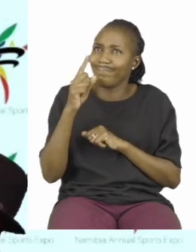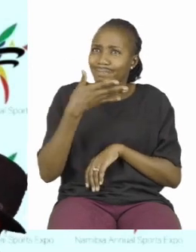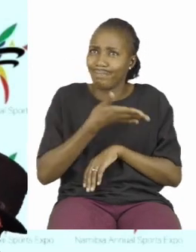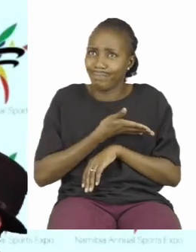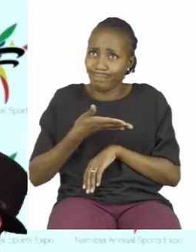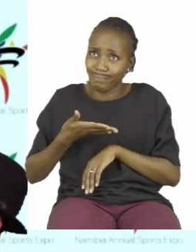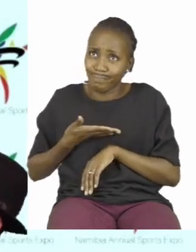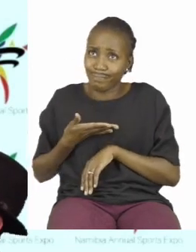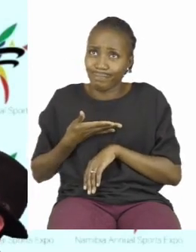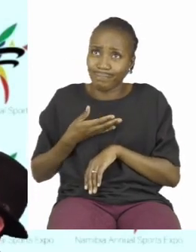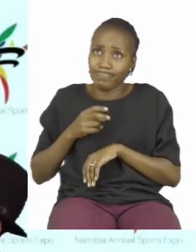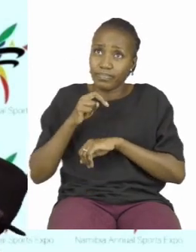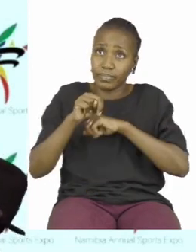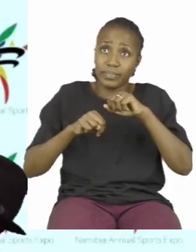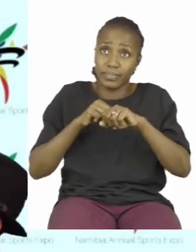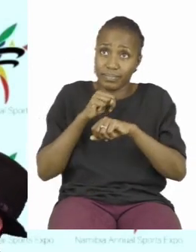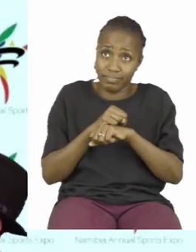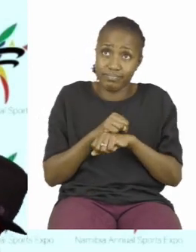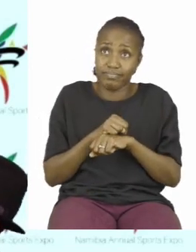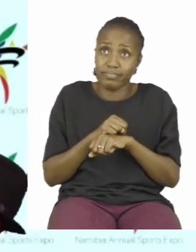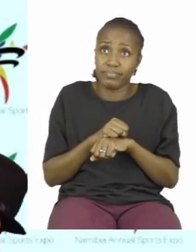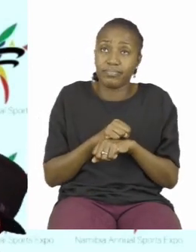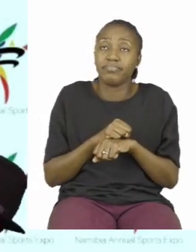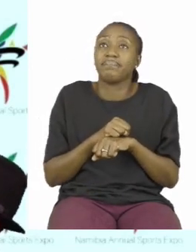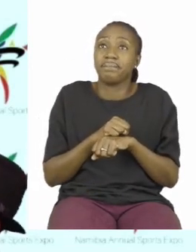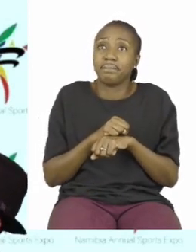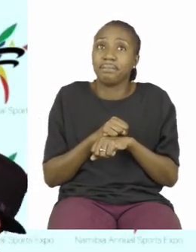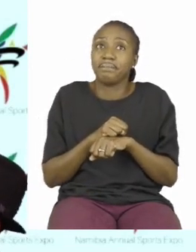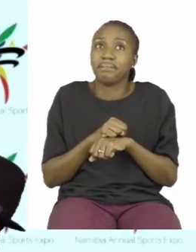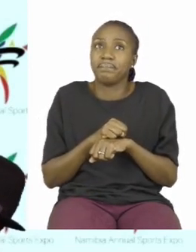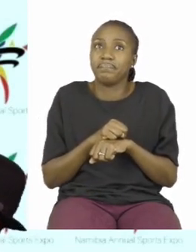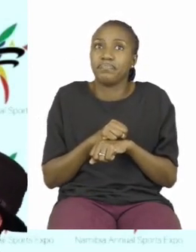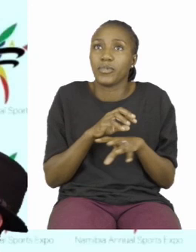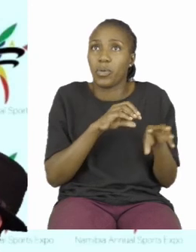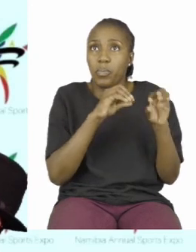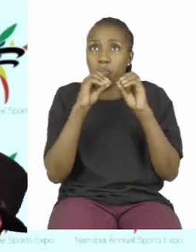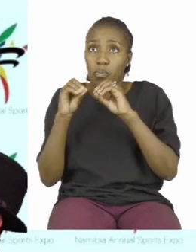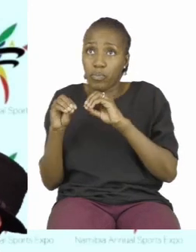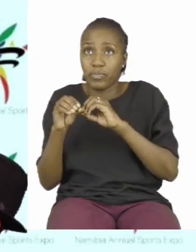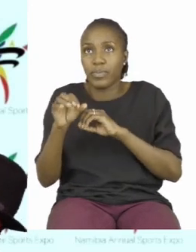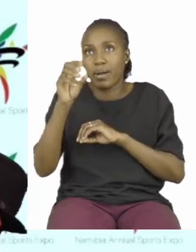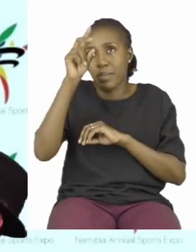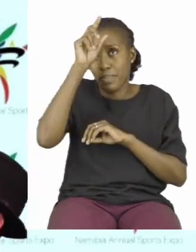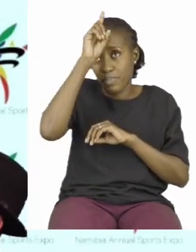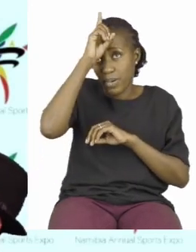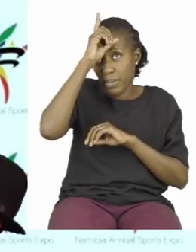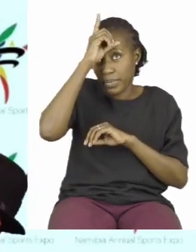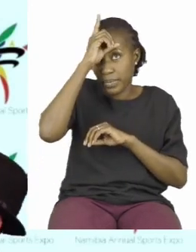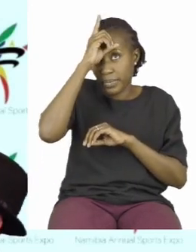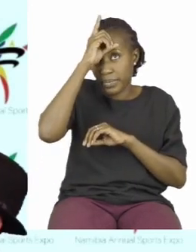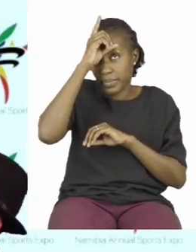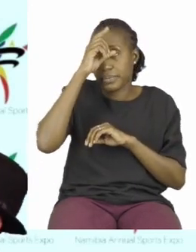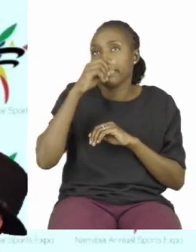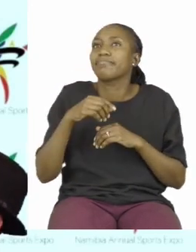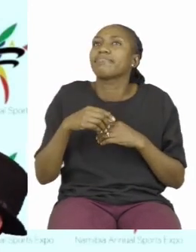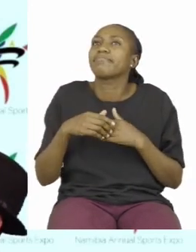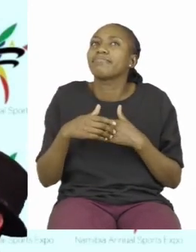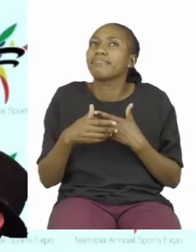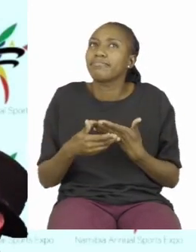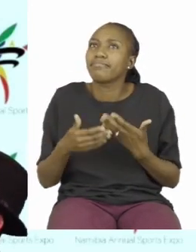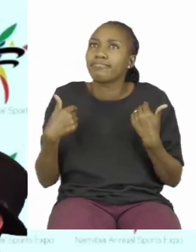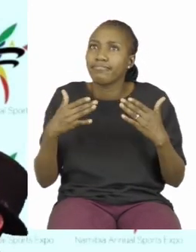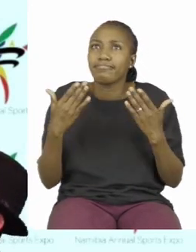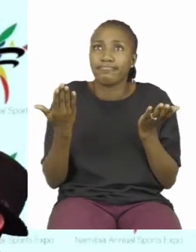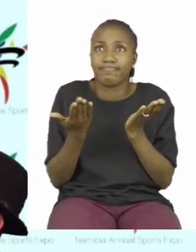is in the national setup. Mm-hmm. Her name is Ronia Porteous. She's moved to Germany. Yes. This year. She's began schooling